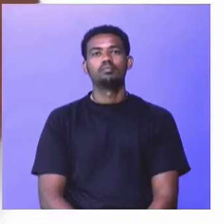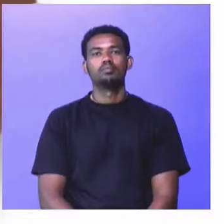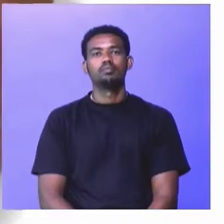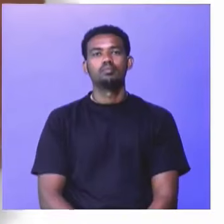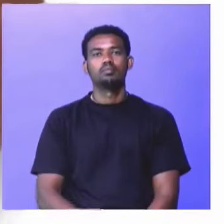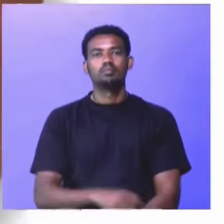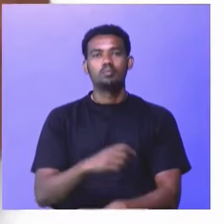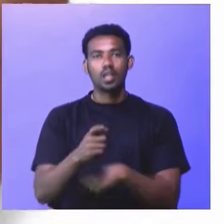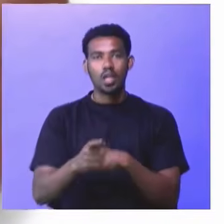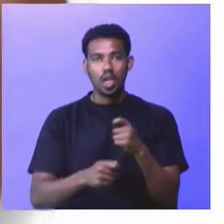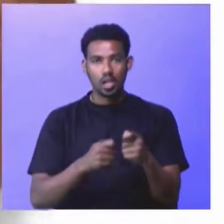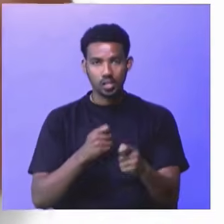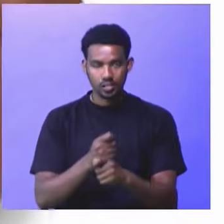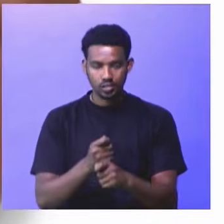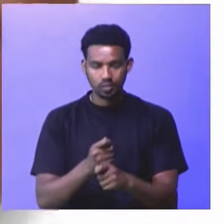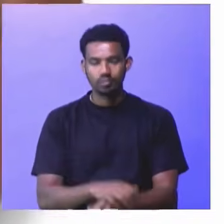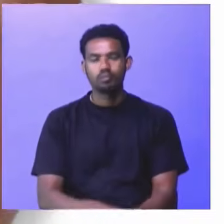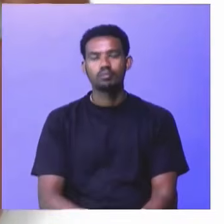age,